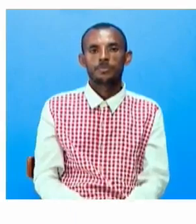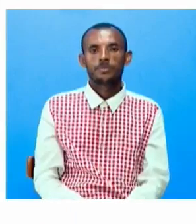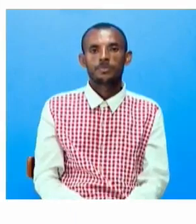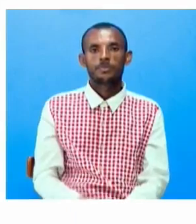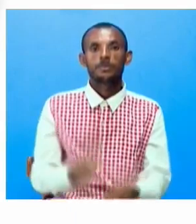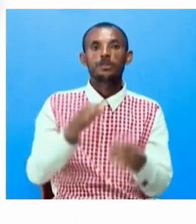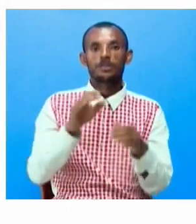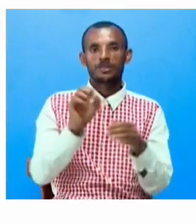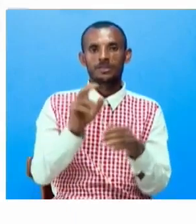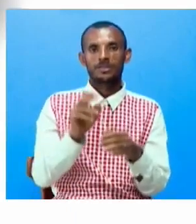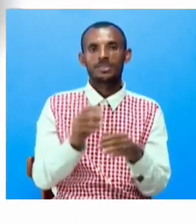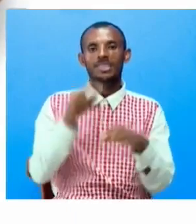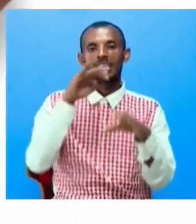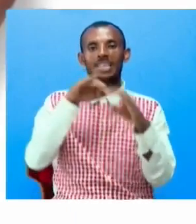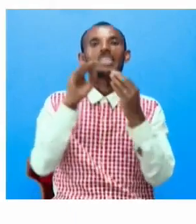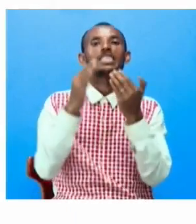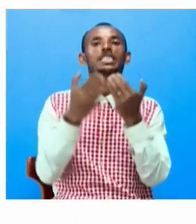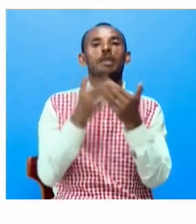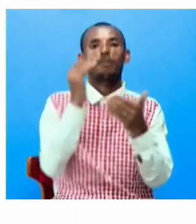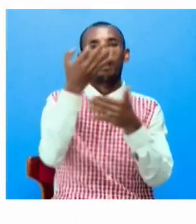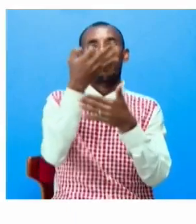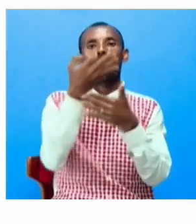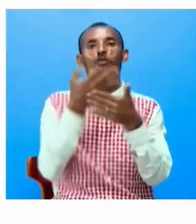in simplest form.